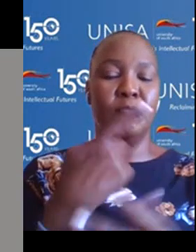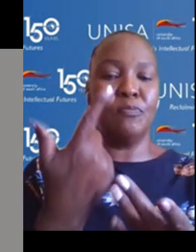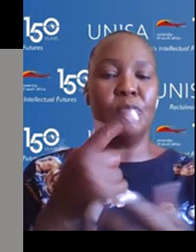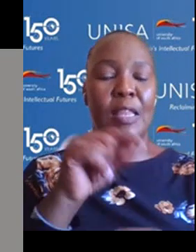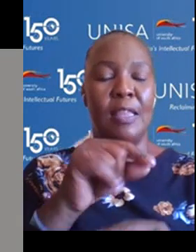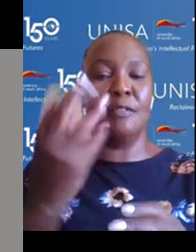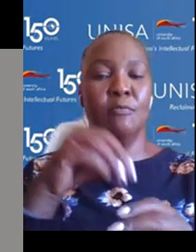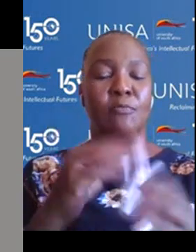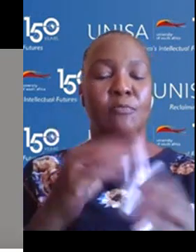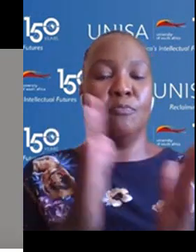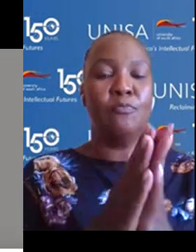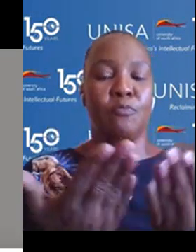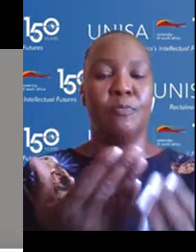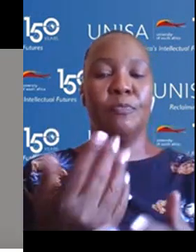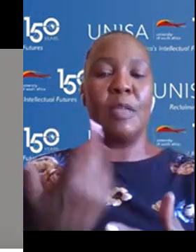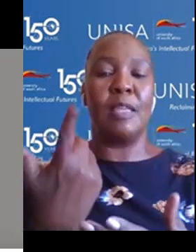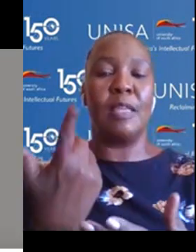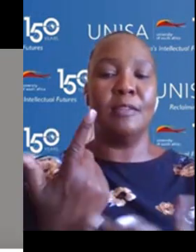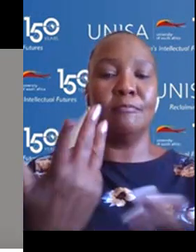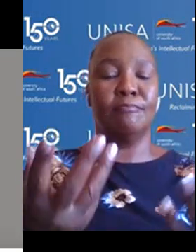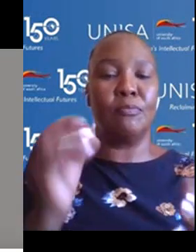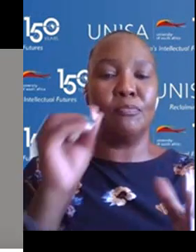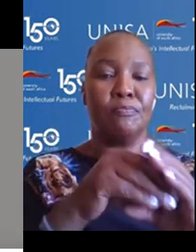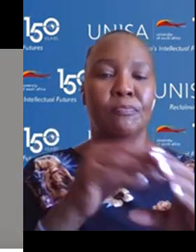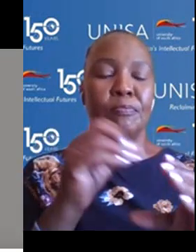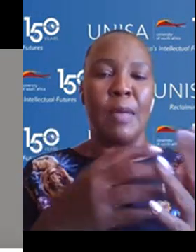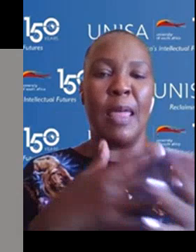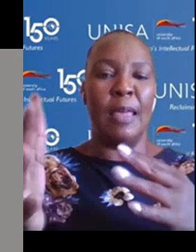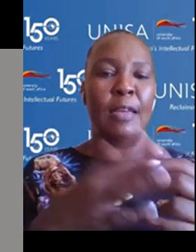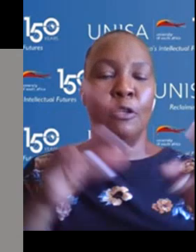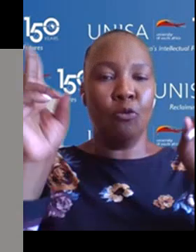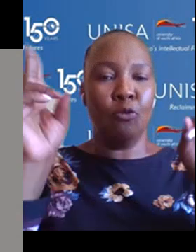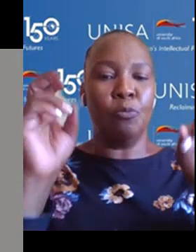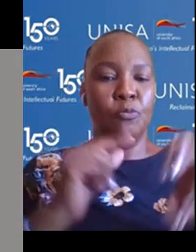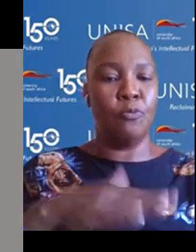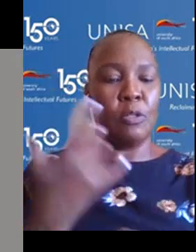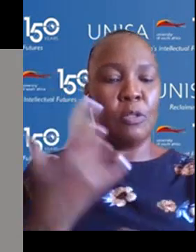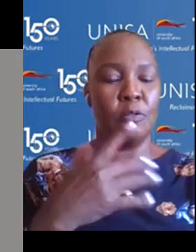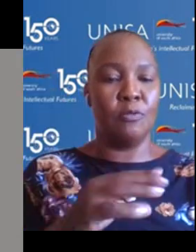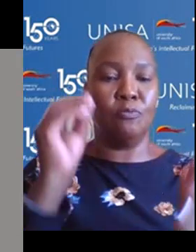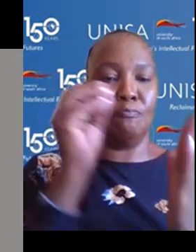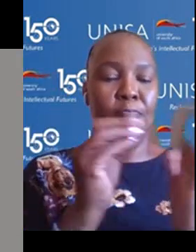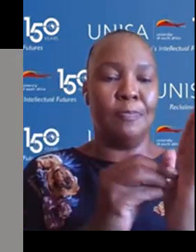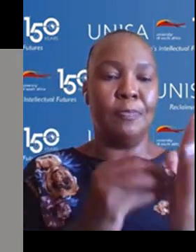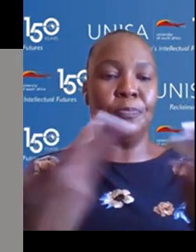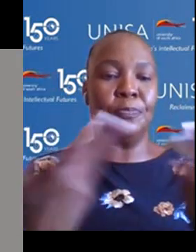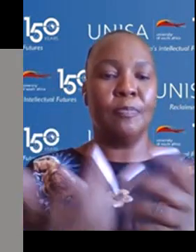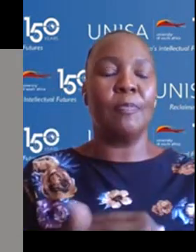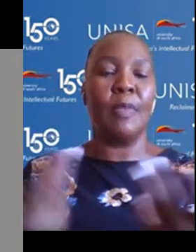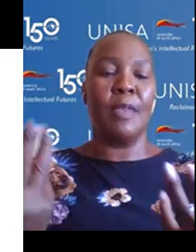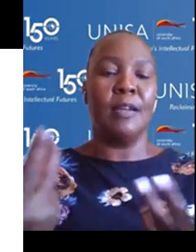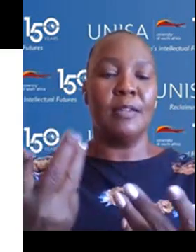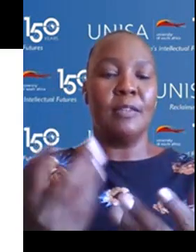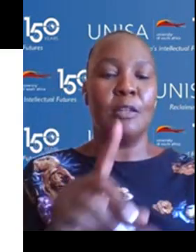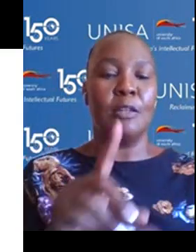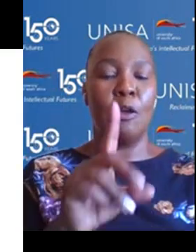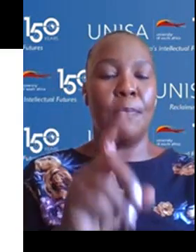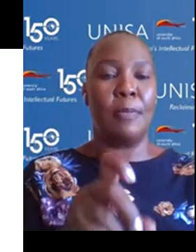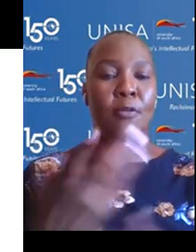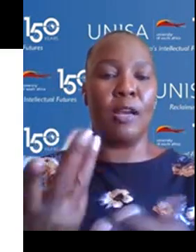book. So you can call yours anything, any topic that you might want to do. So I'm just going to press